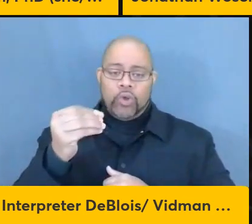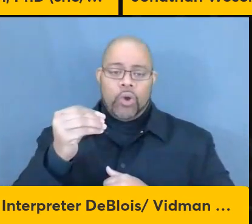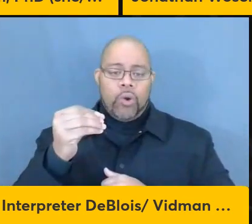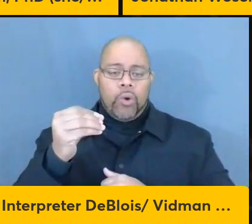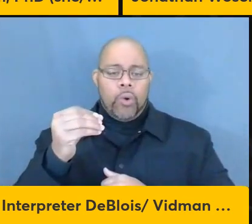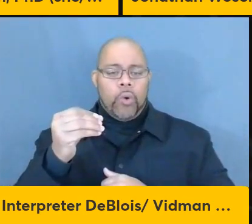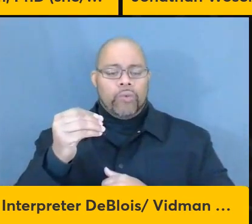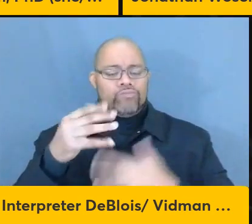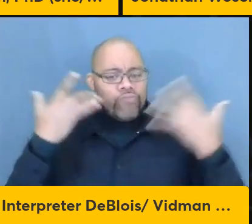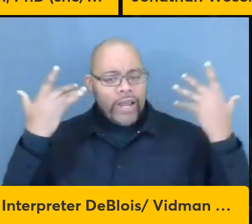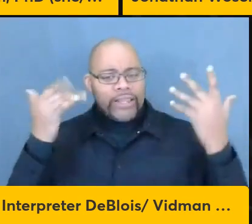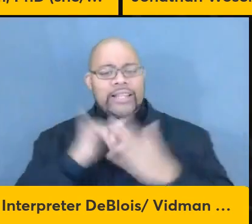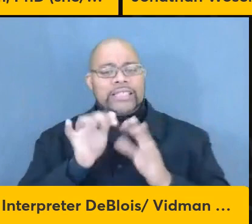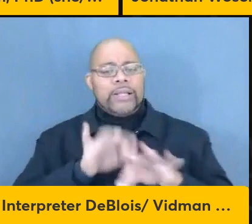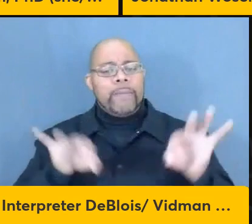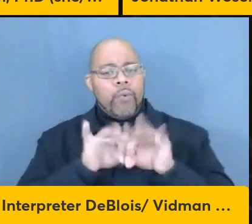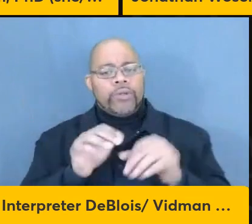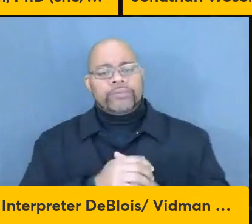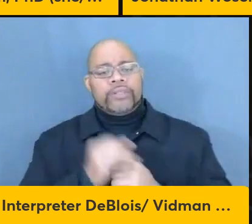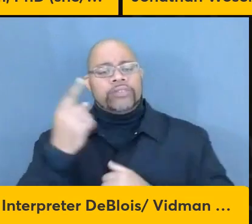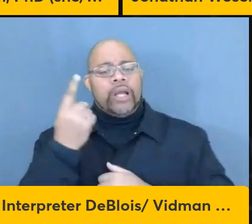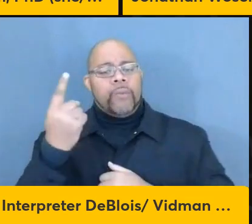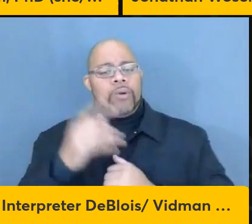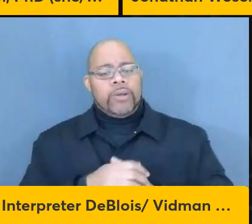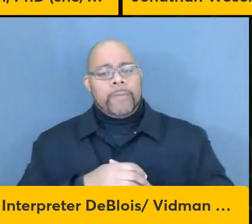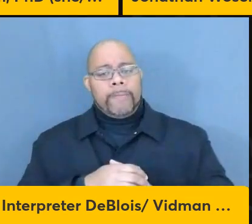personable. I think that's so important. Like if someone